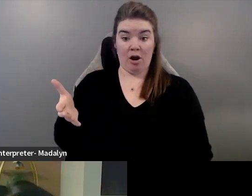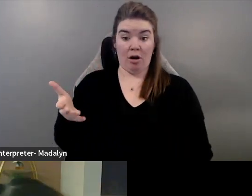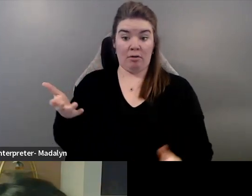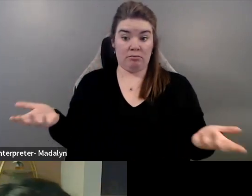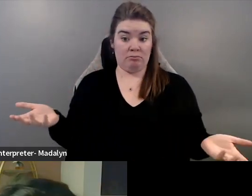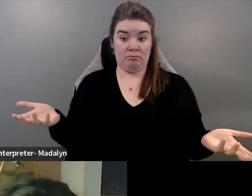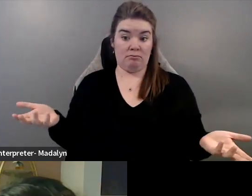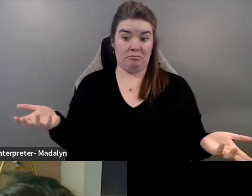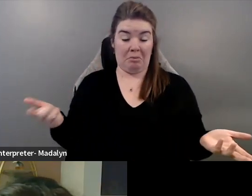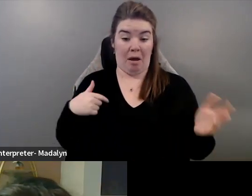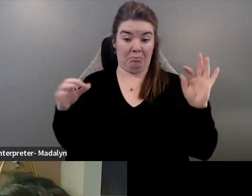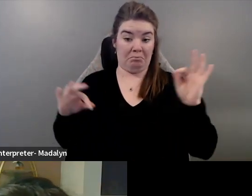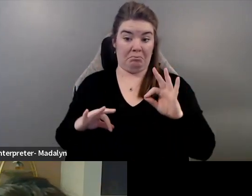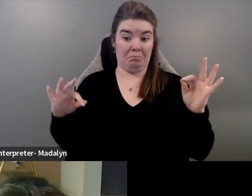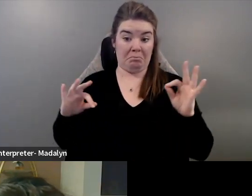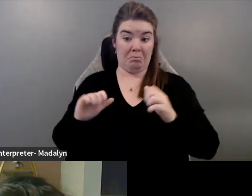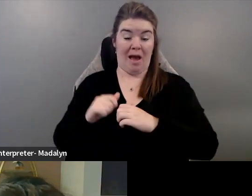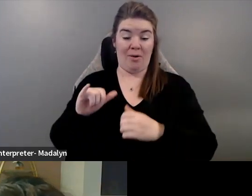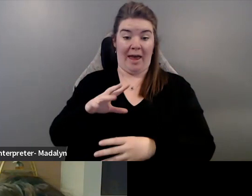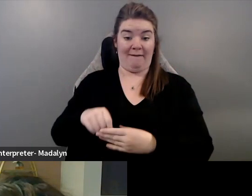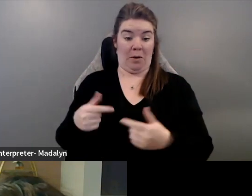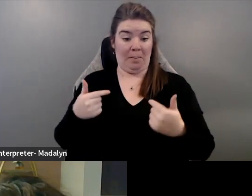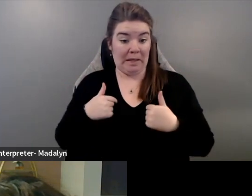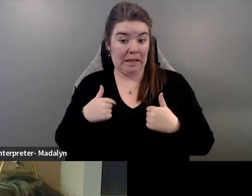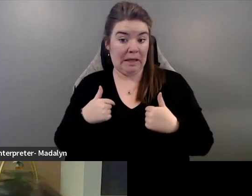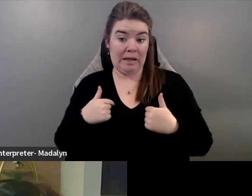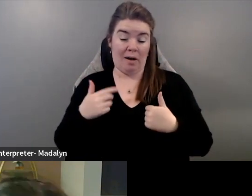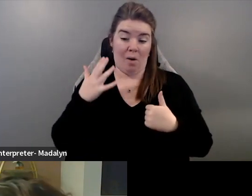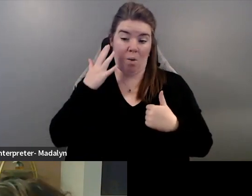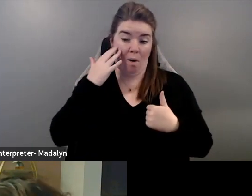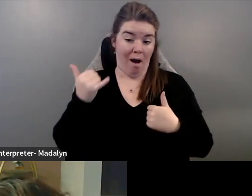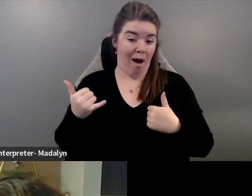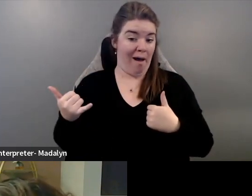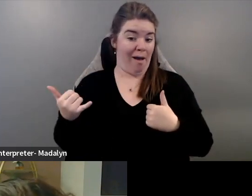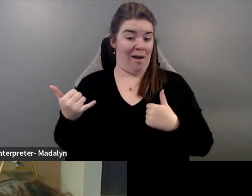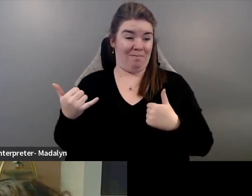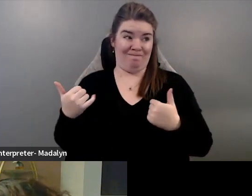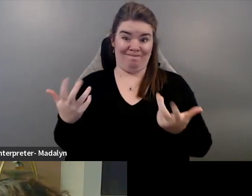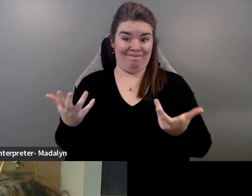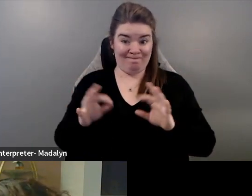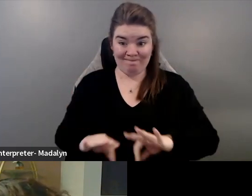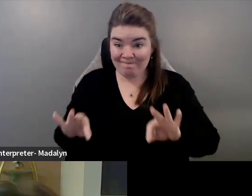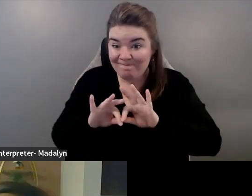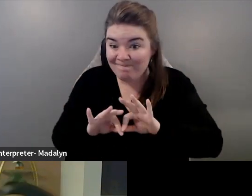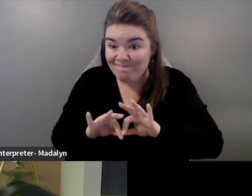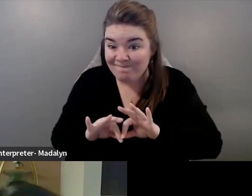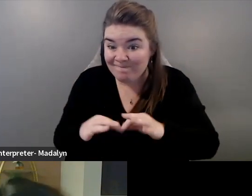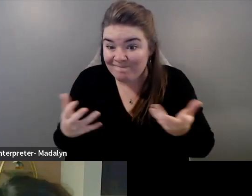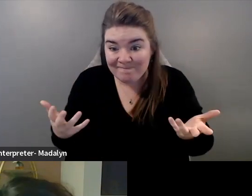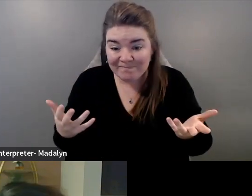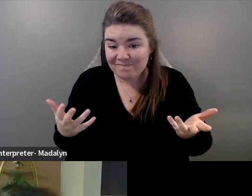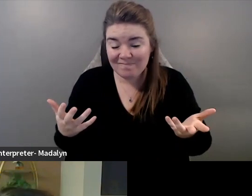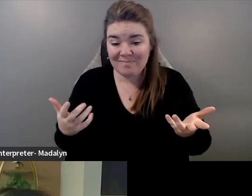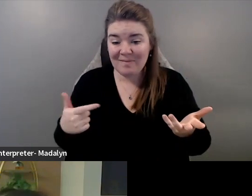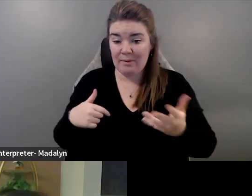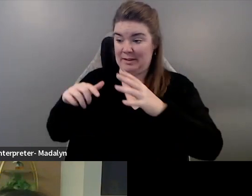I had no idea how it involved me. I didn't know why it should even matter. It was this vague thing